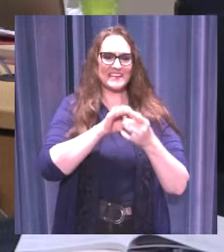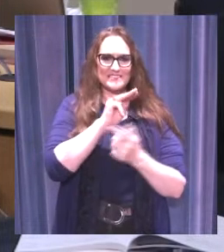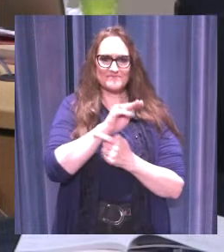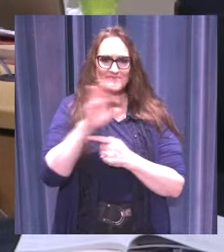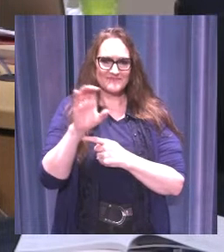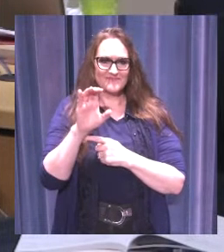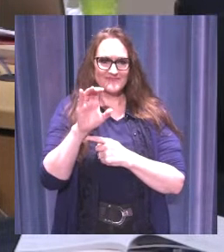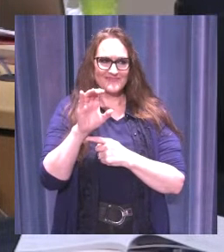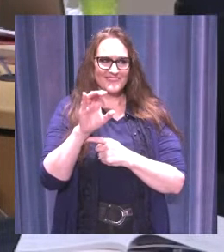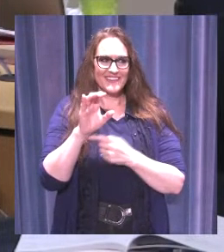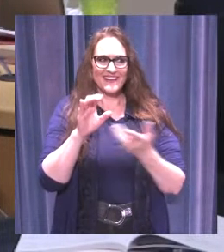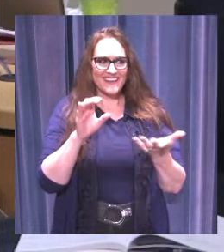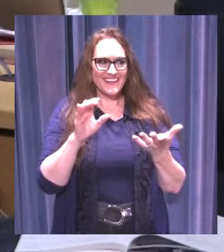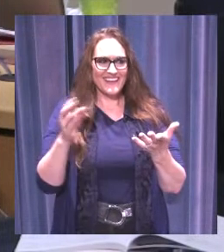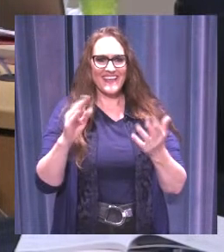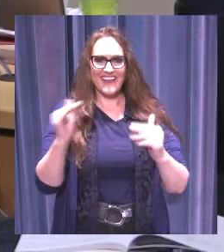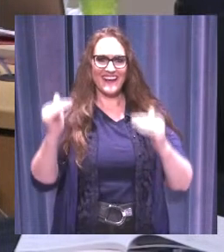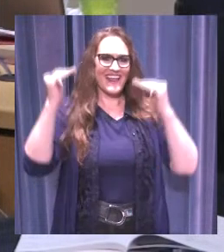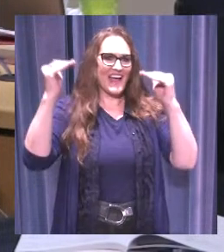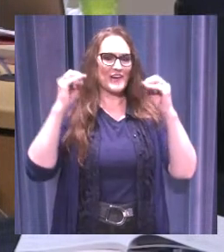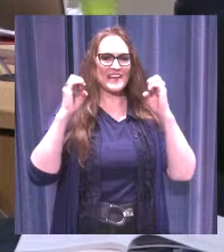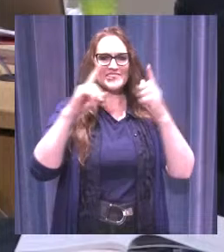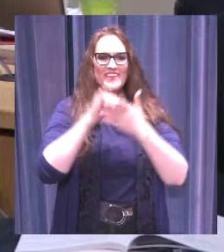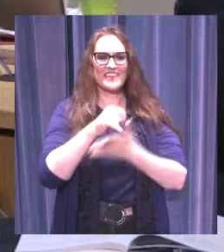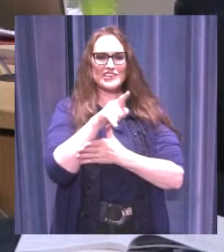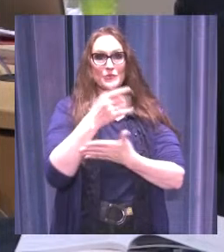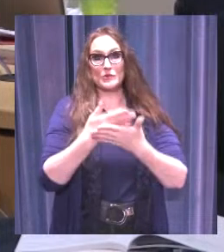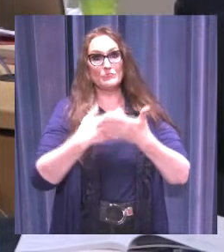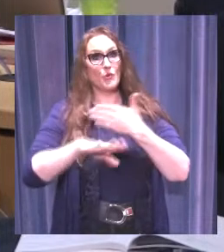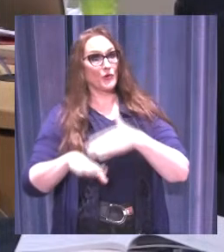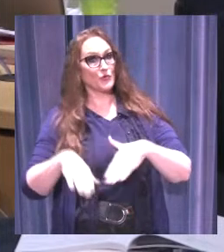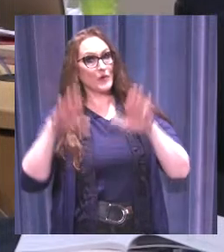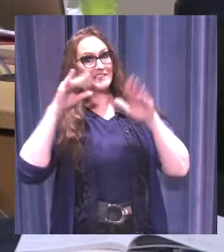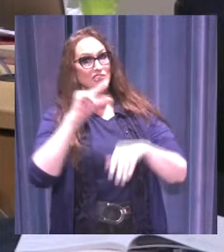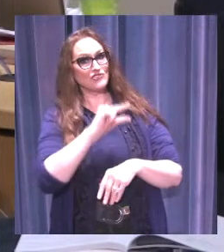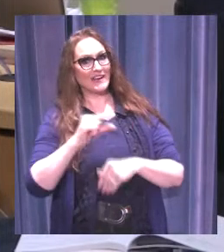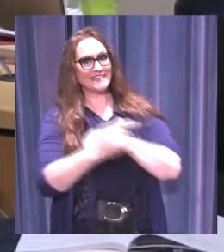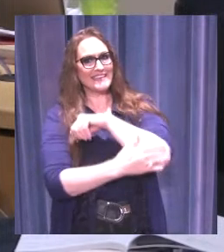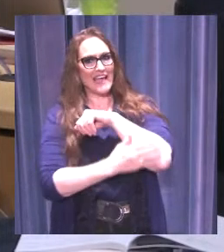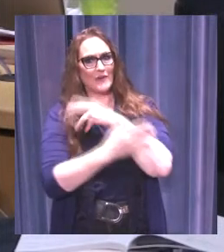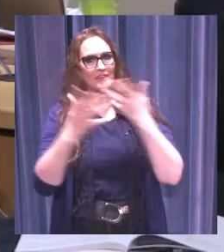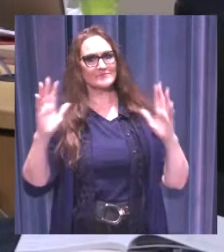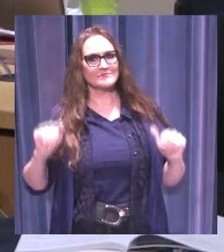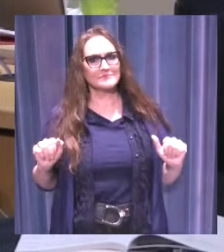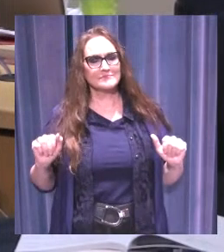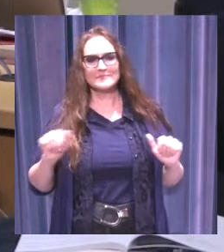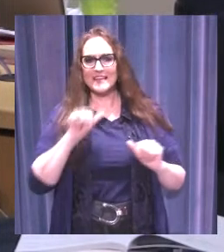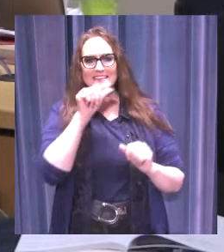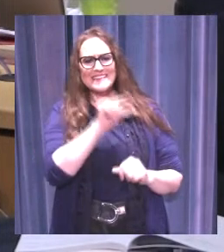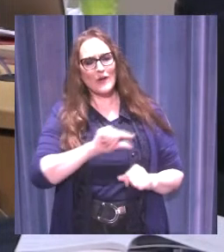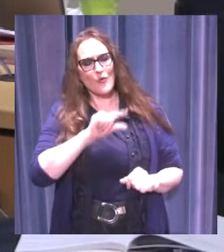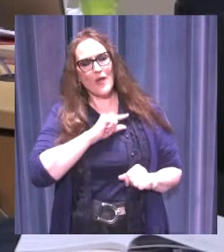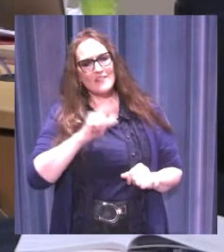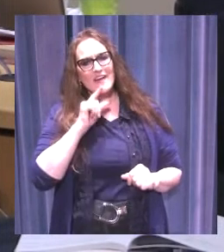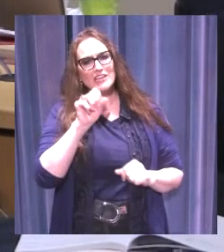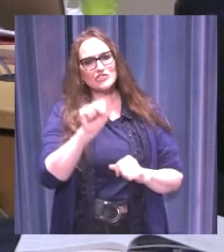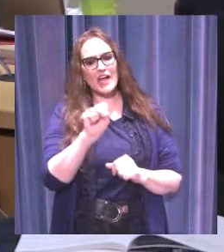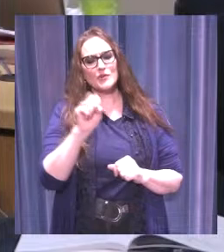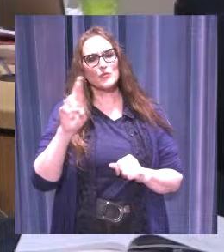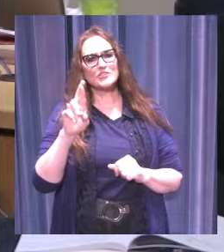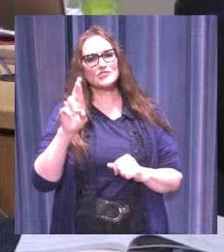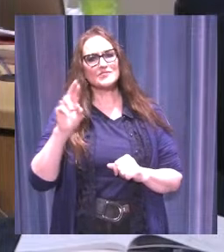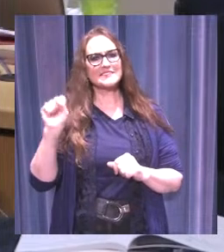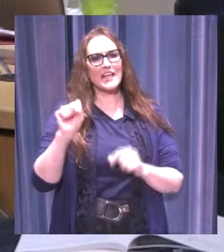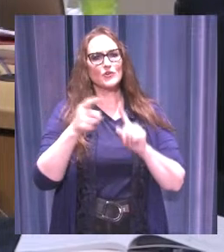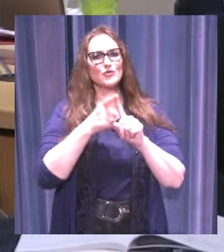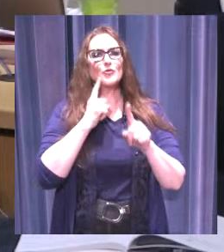Community College and higher education is that she was born and raised in Genesee County. This does not qualify Shonda Richardson Snell to